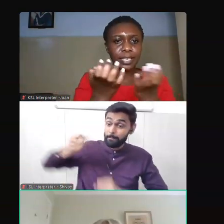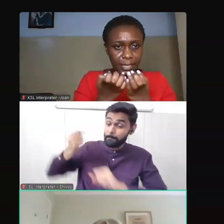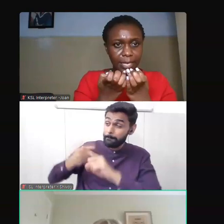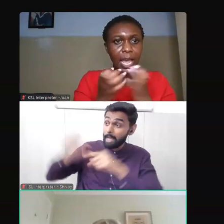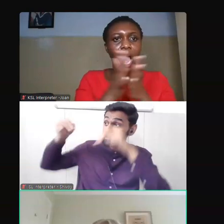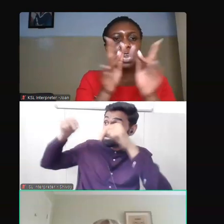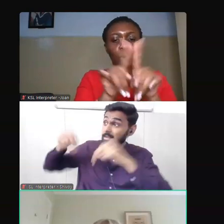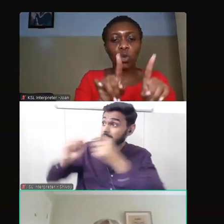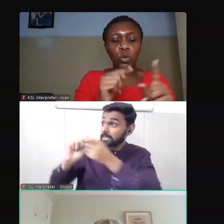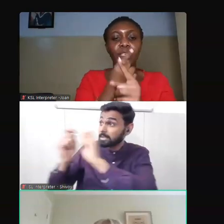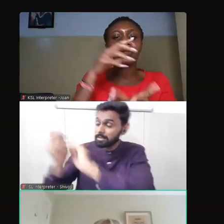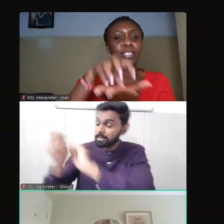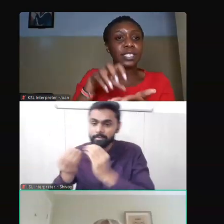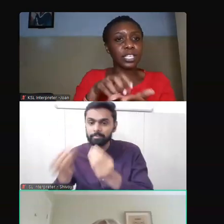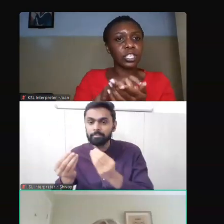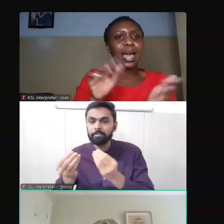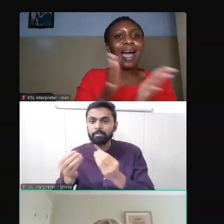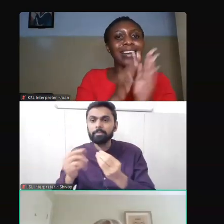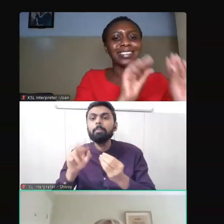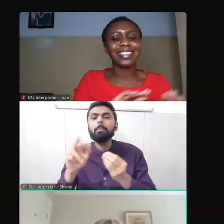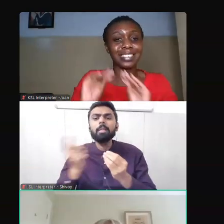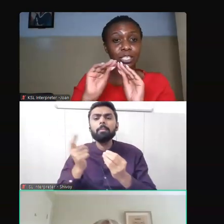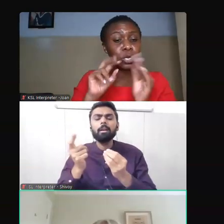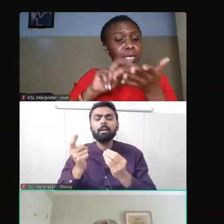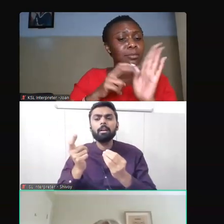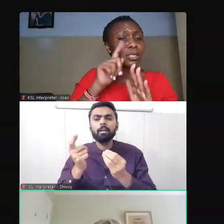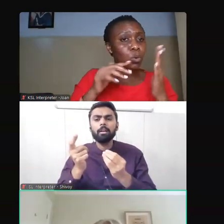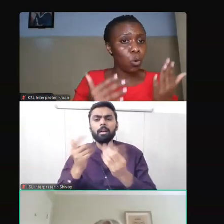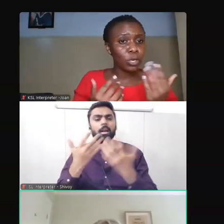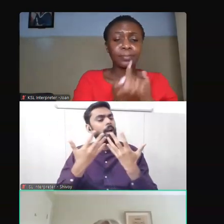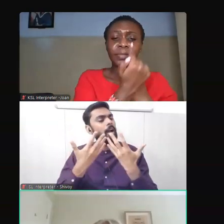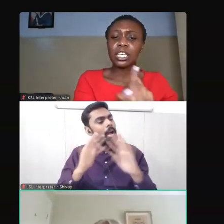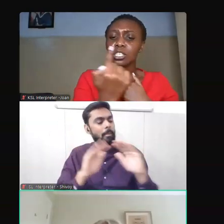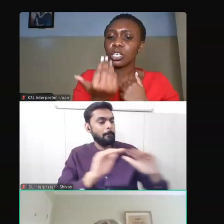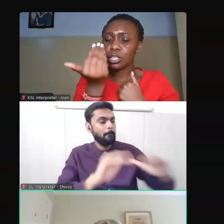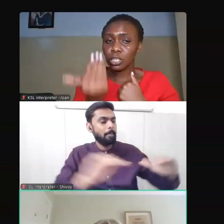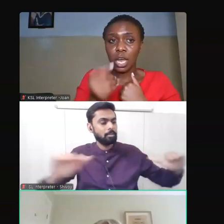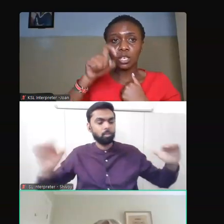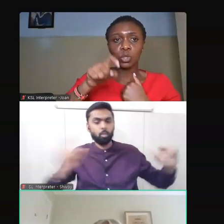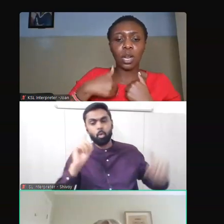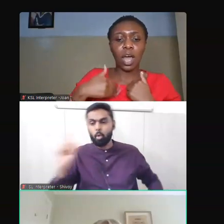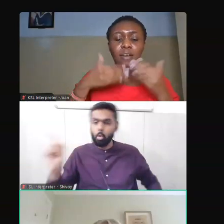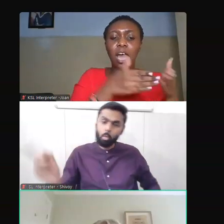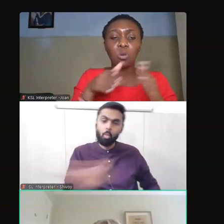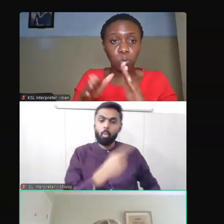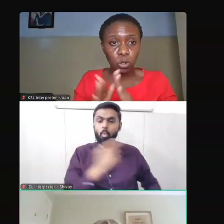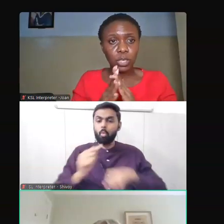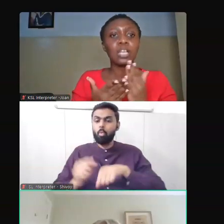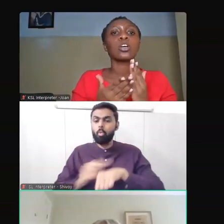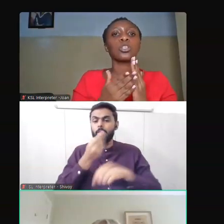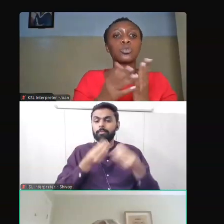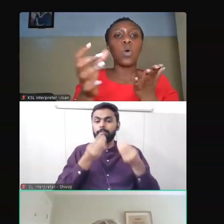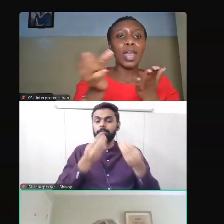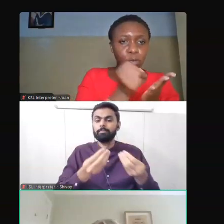transition. So what does that mean? It means that each and every child should have the opportunity to enroll and